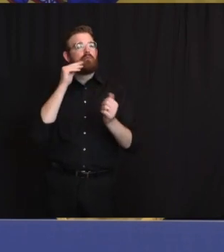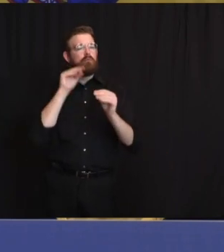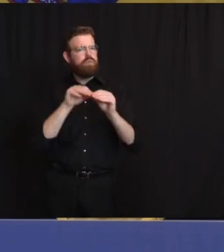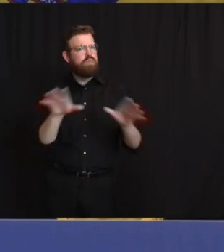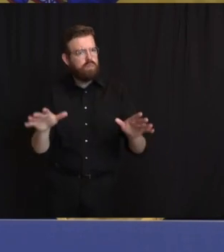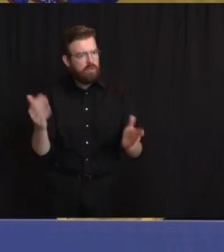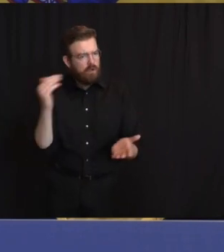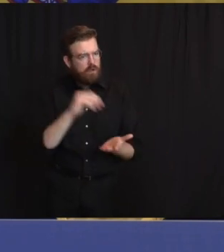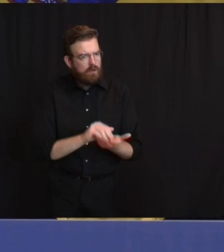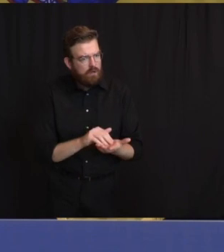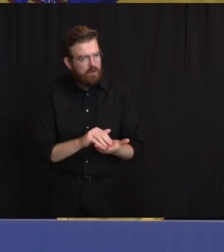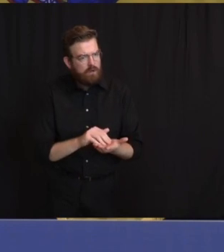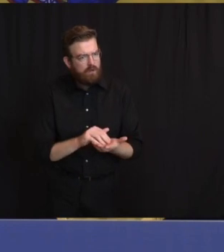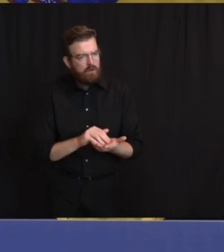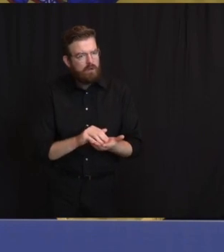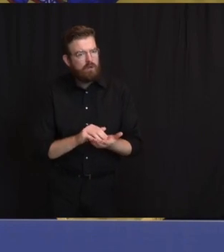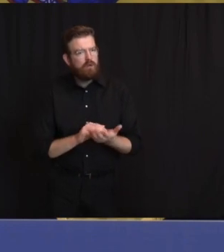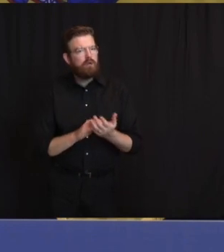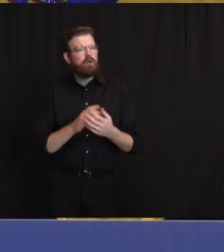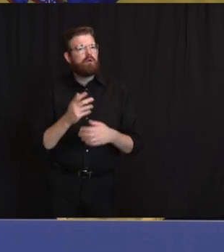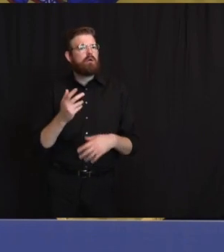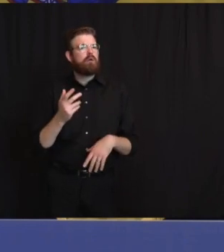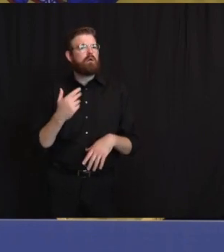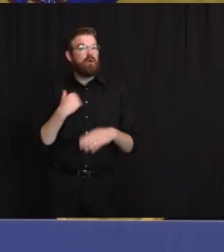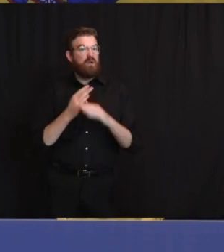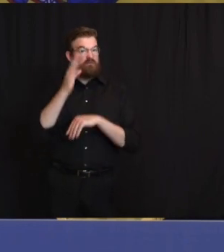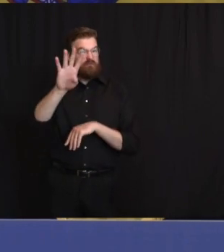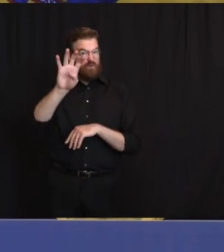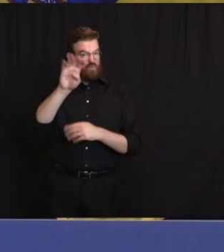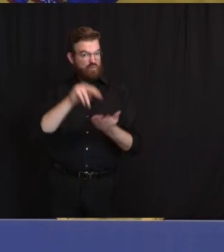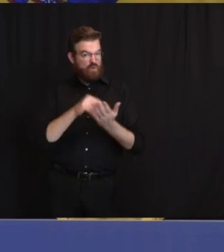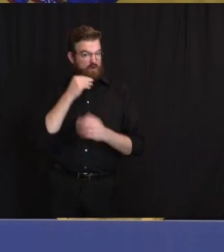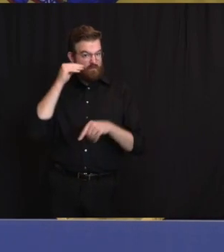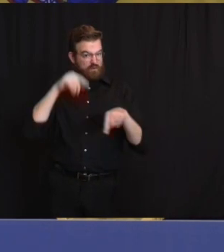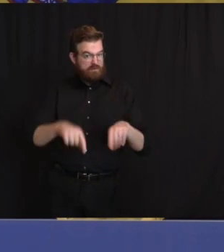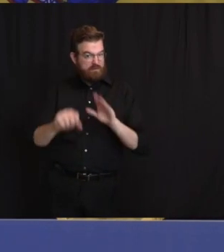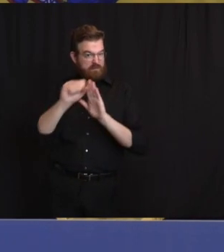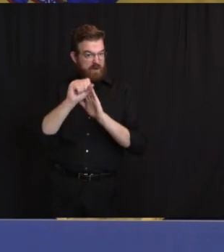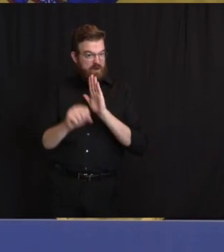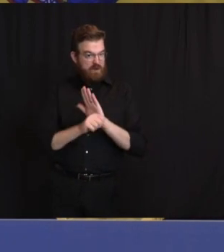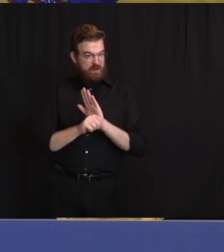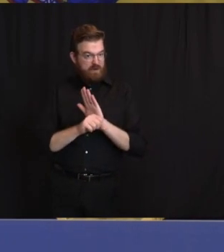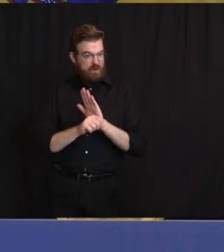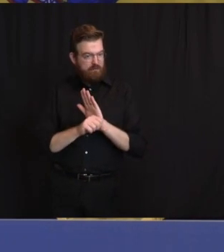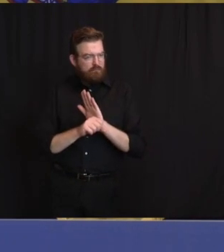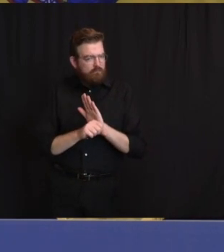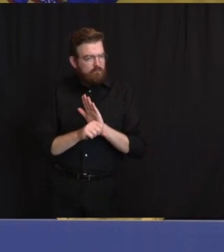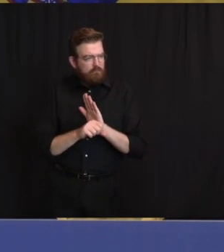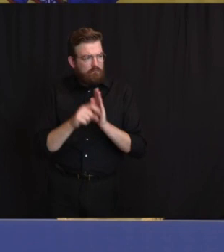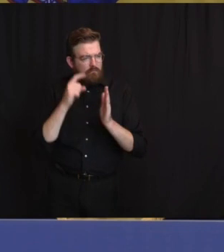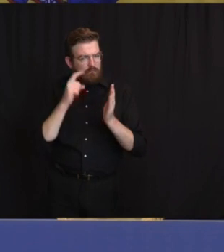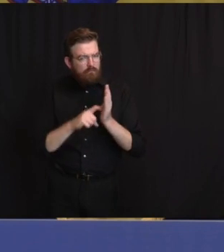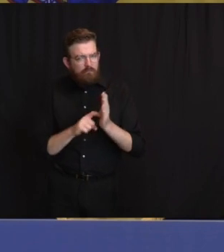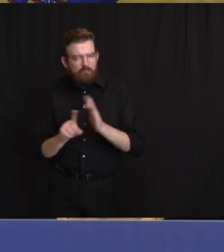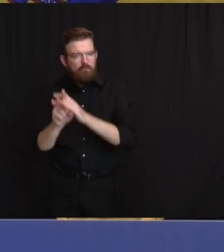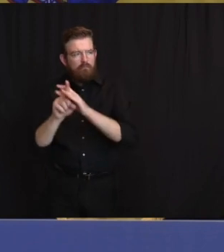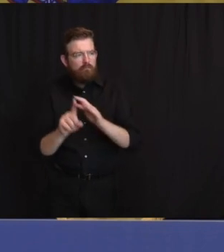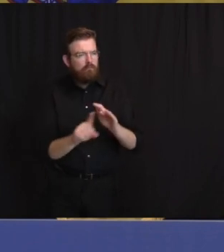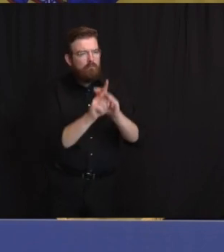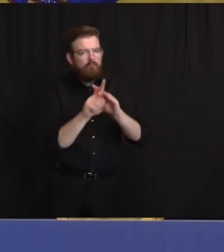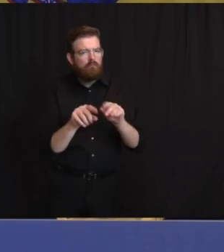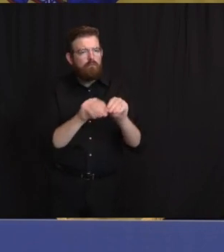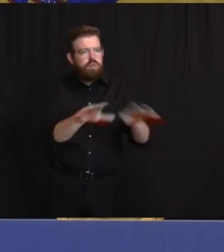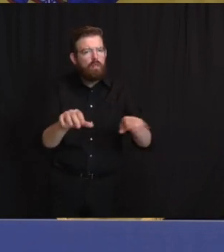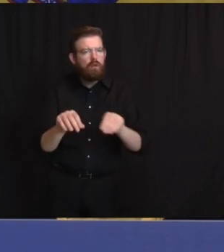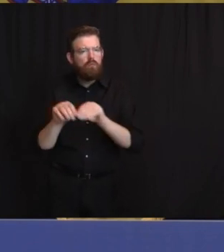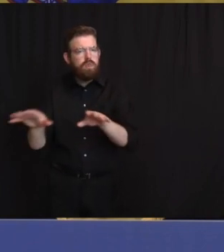over 400 nursing homes in this state, and we've seen a little of that. And then the third one is folks coming in from either returning or